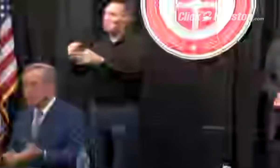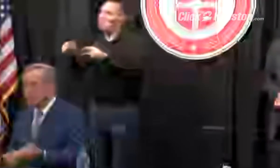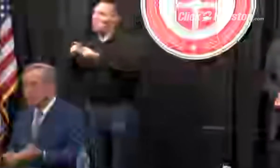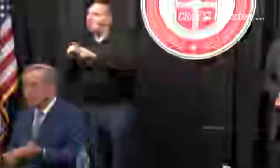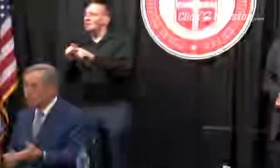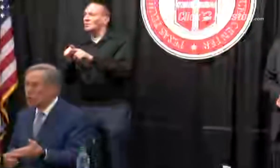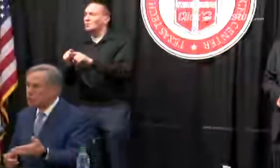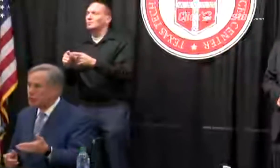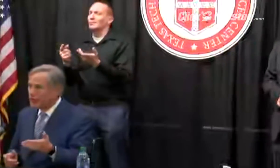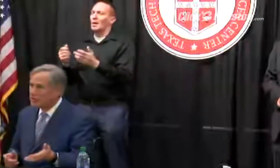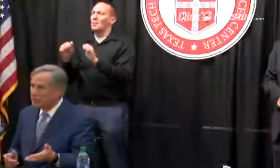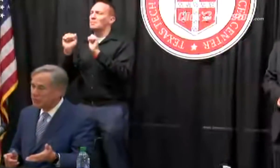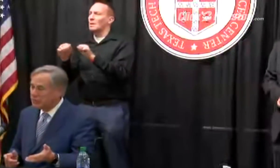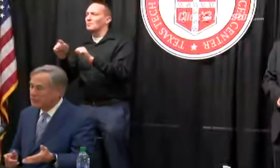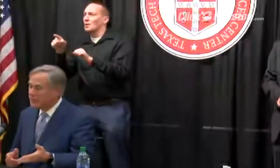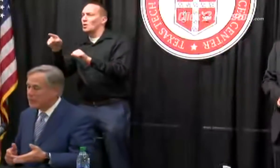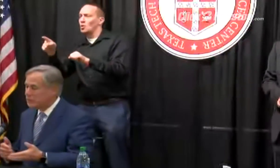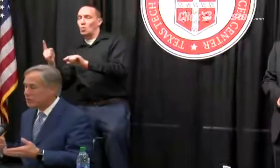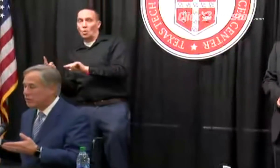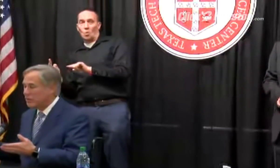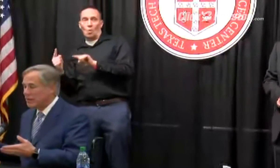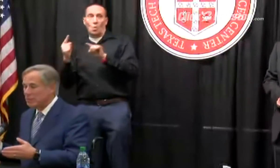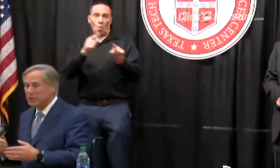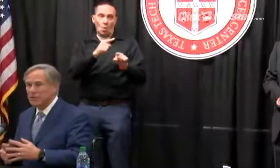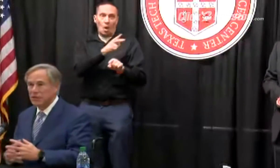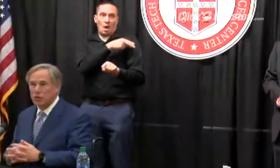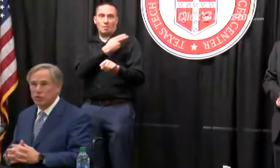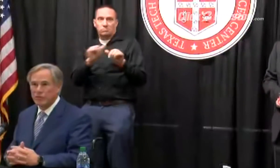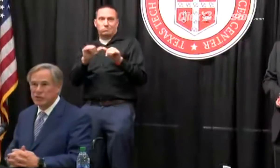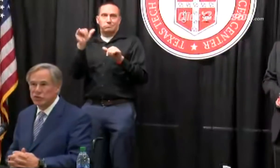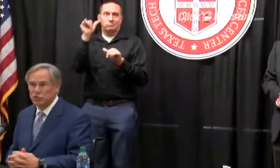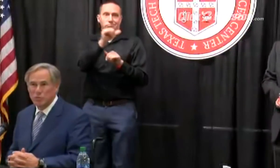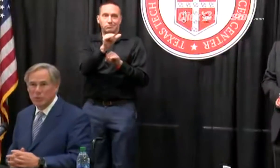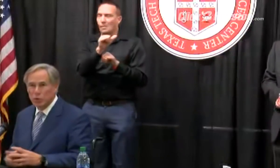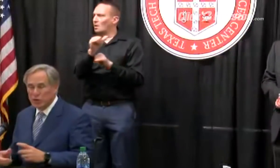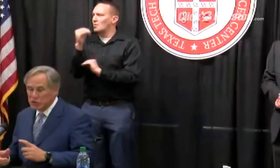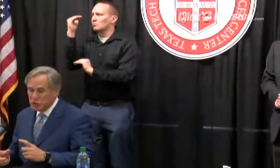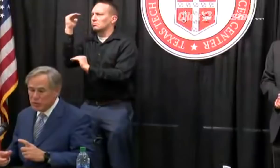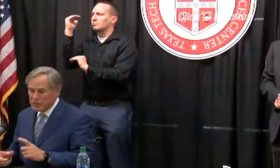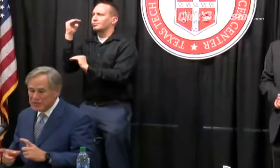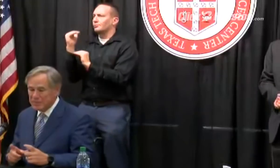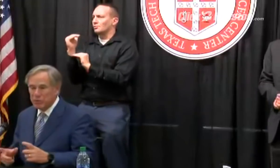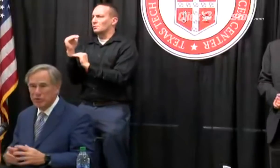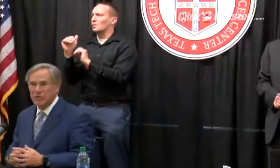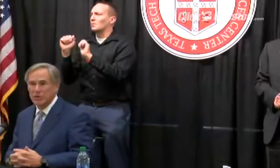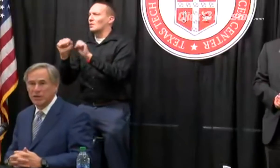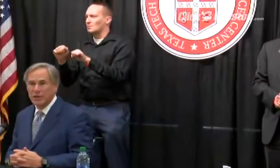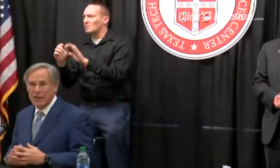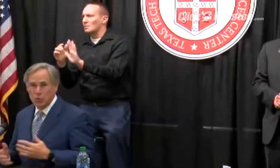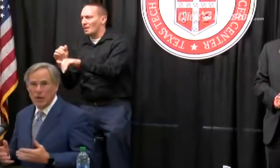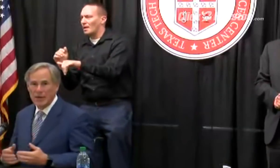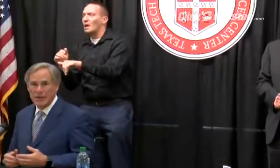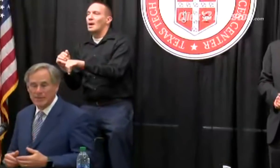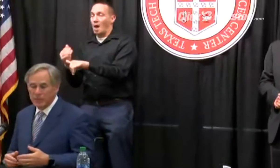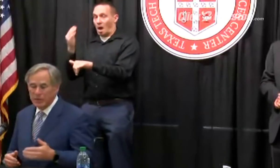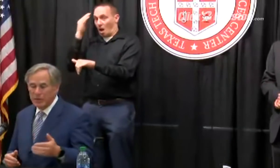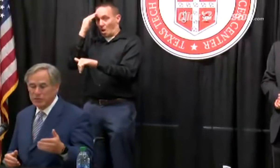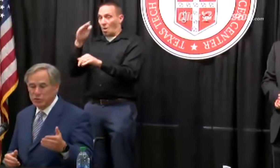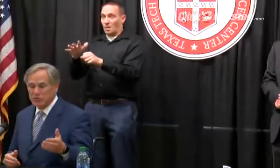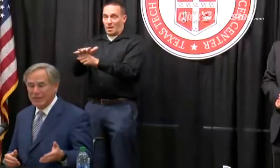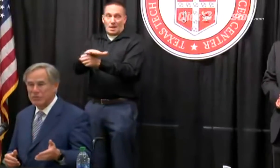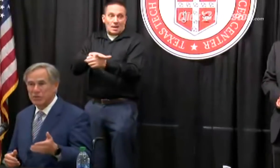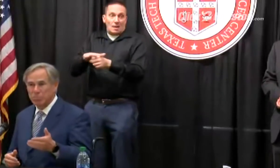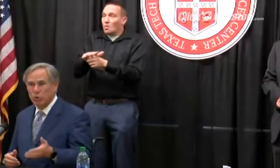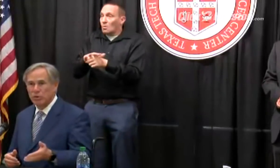of you needing to go to the hospital. And so I believe that local officials will be working to assemble a way